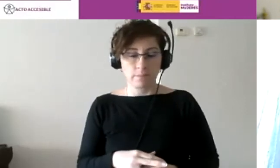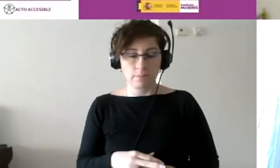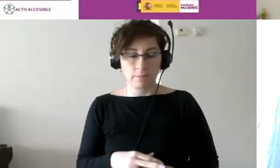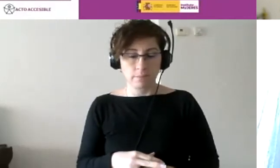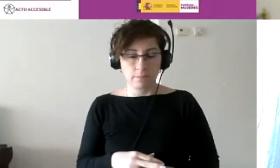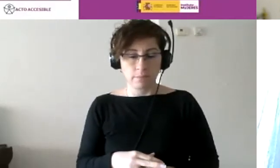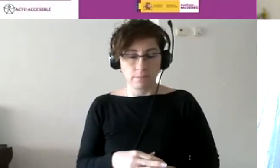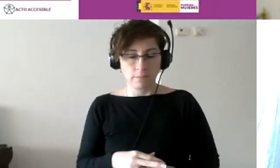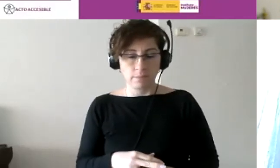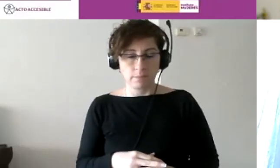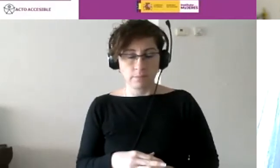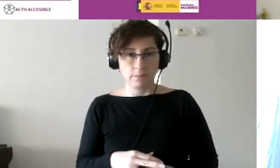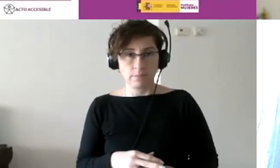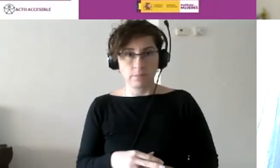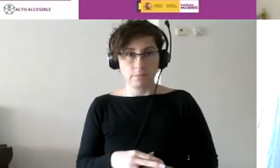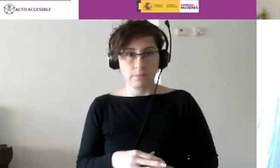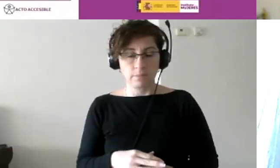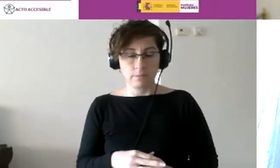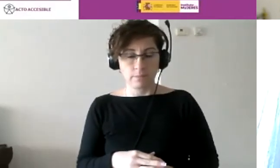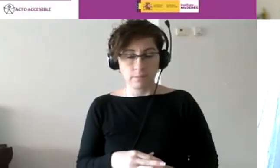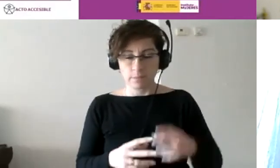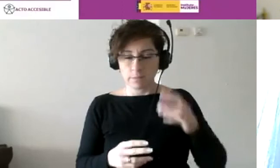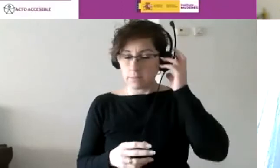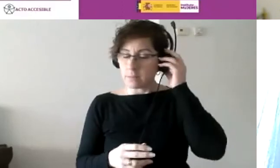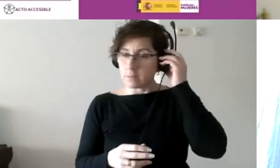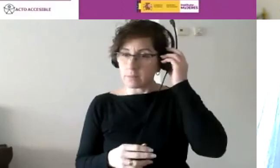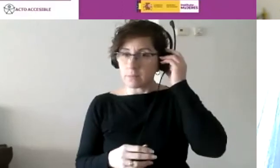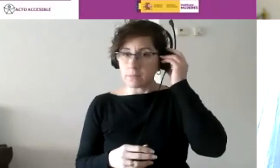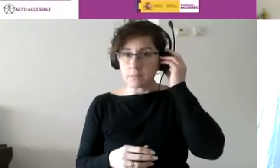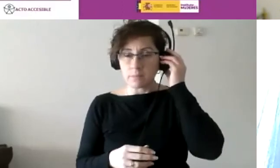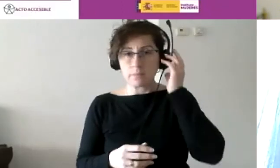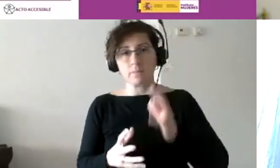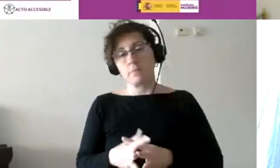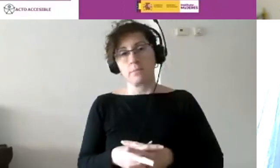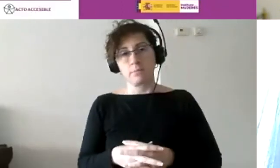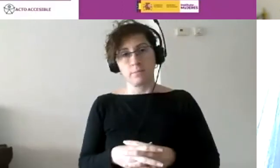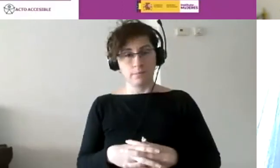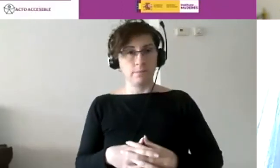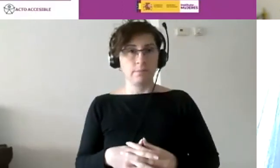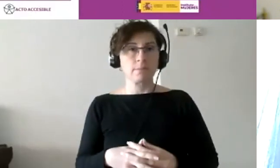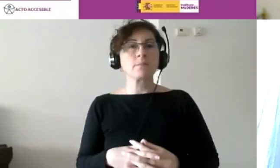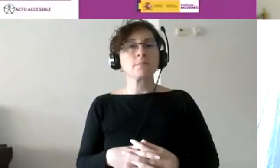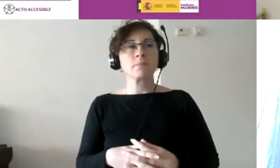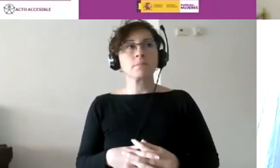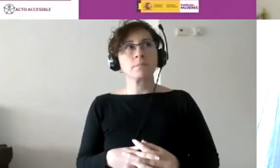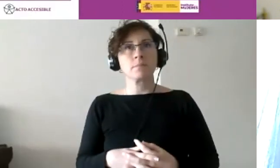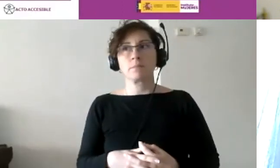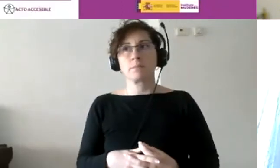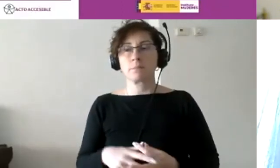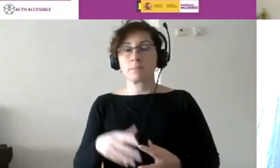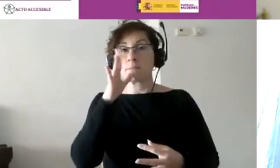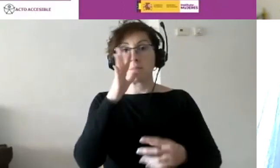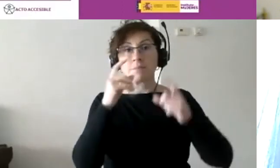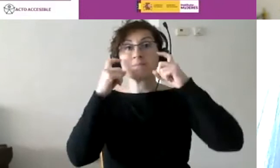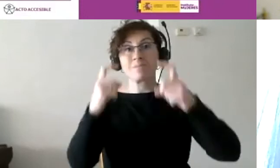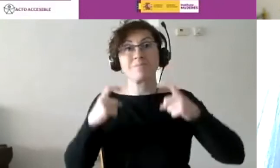are waiting. They trying to communicate with us, but they didn't propose anything to us until this time.